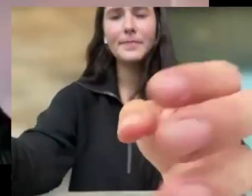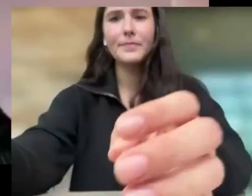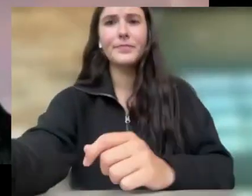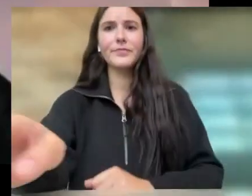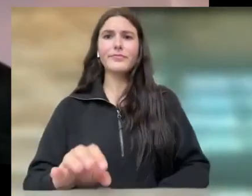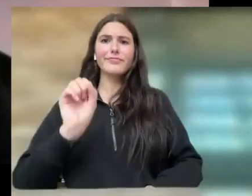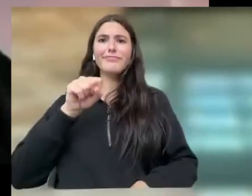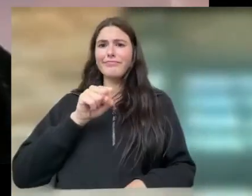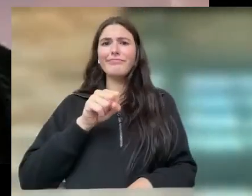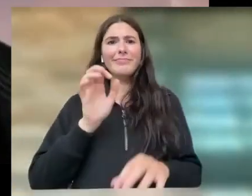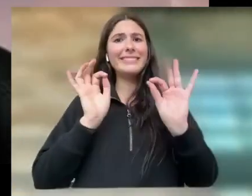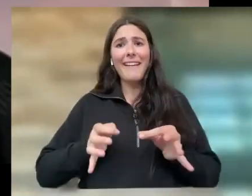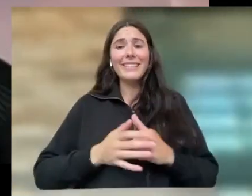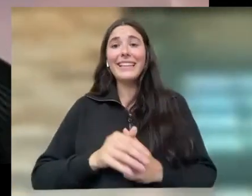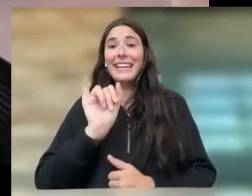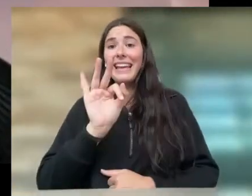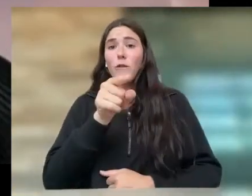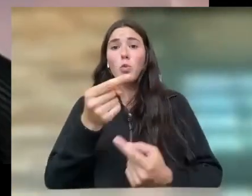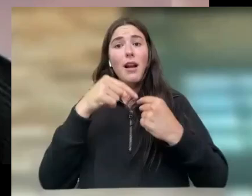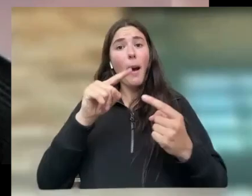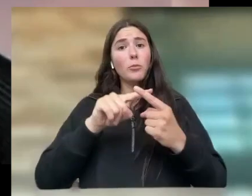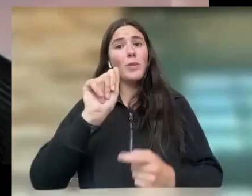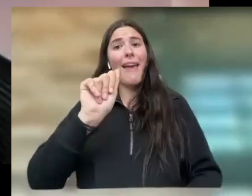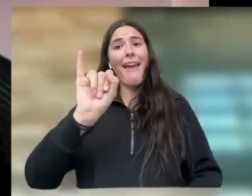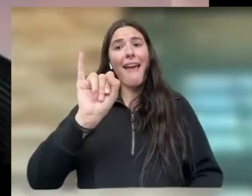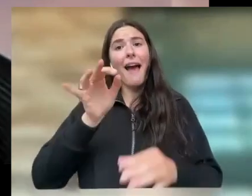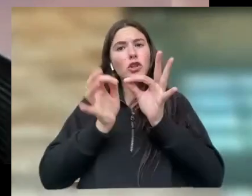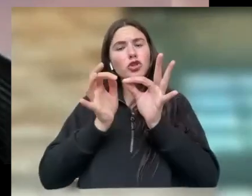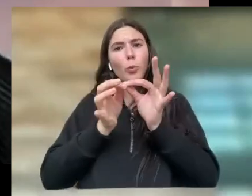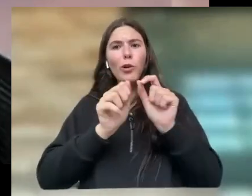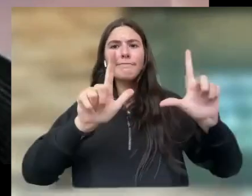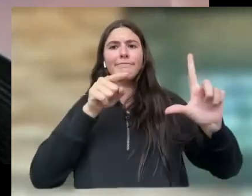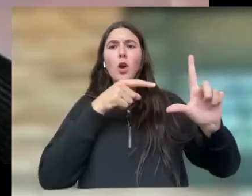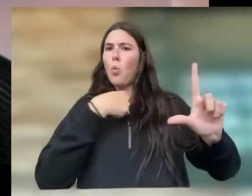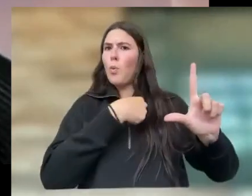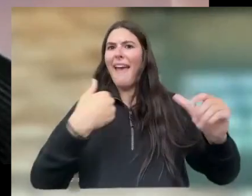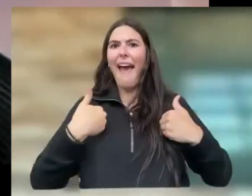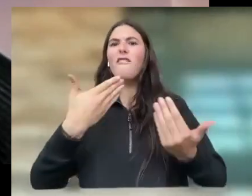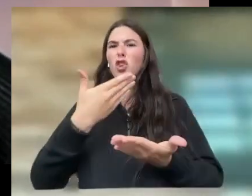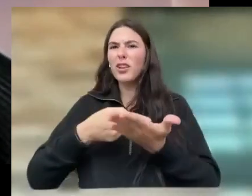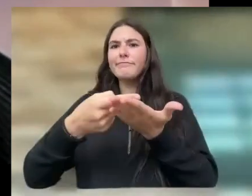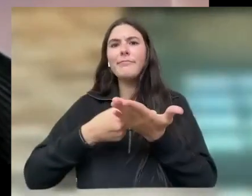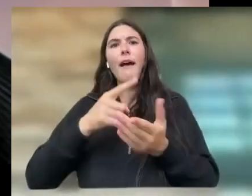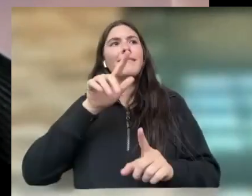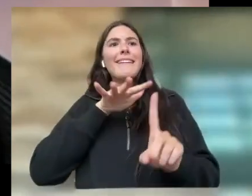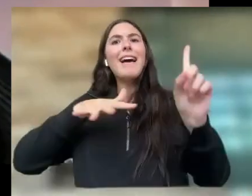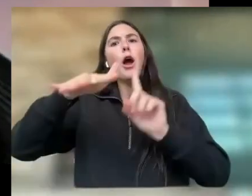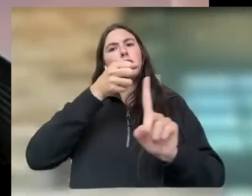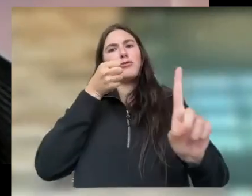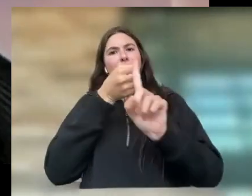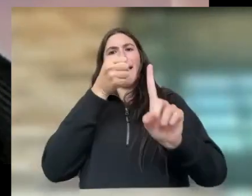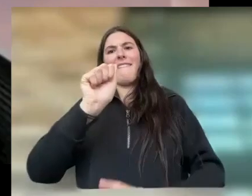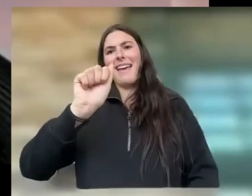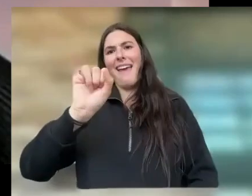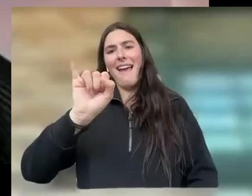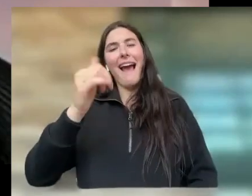it definitely is. If you come to the AI Interpreting Summit, we have a great discussion about the environmental impact of AI. And I know that